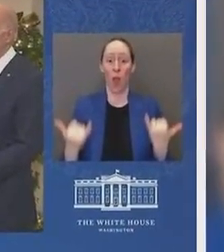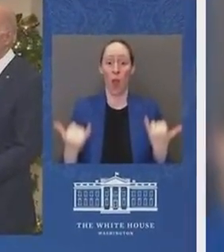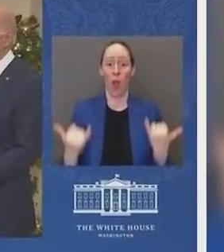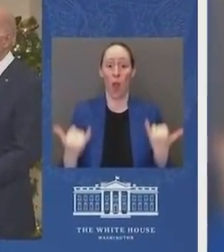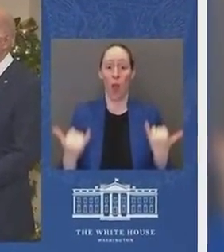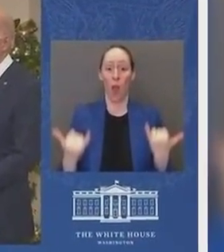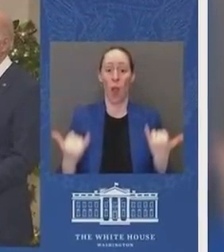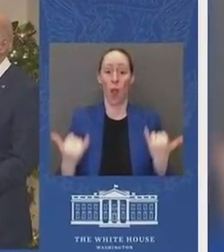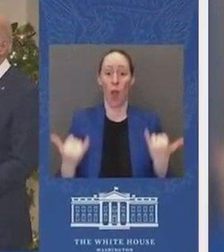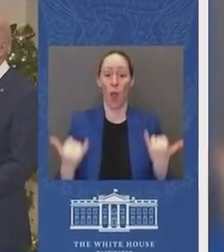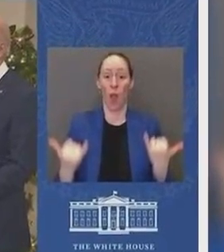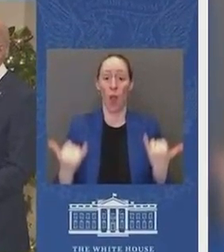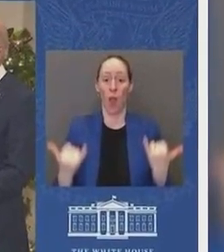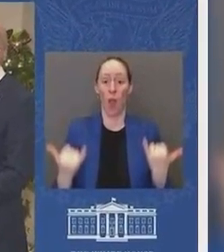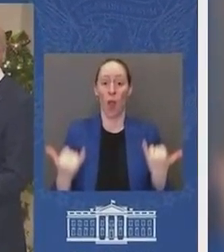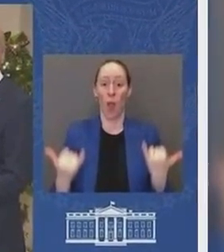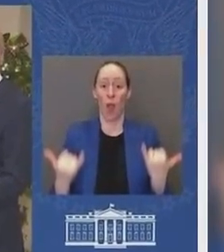I couldn't let her go."